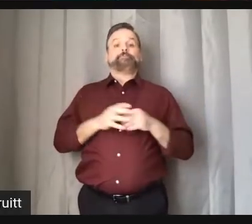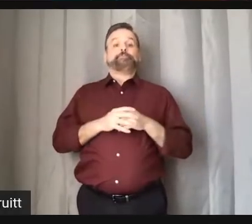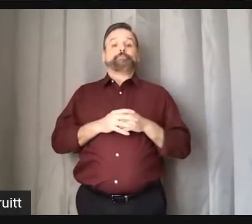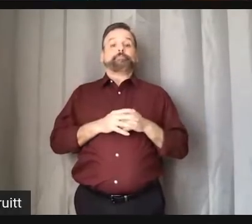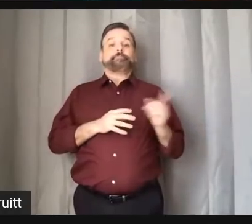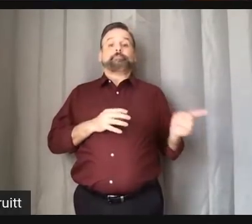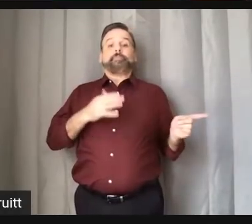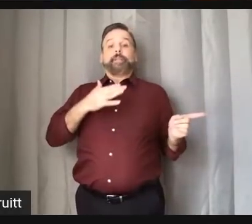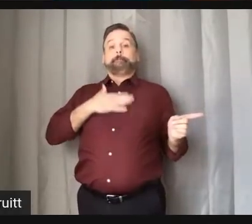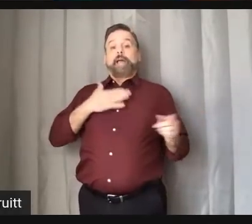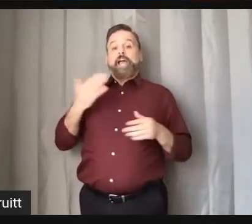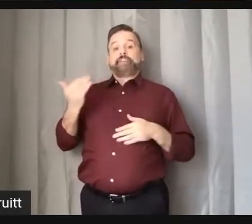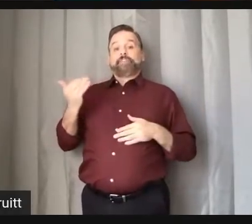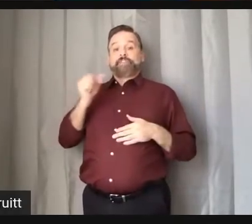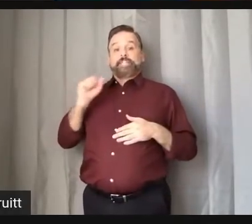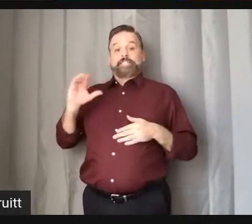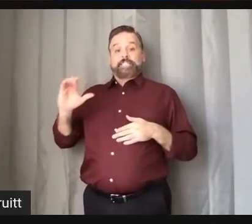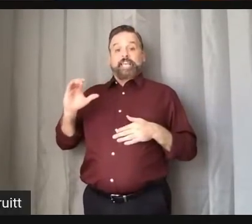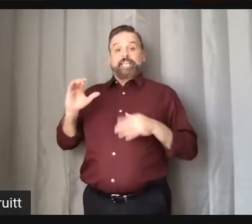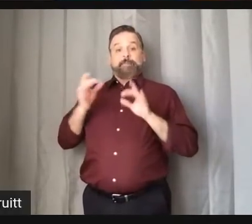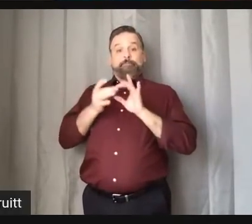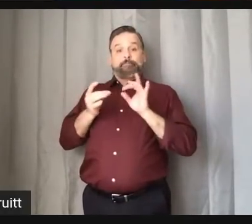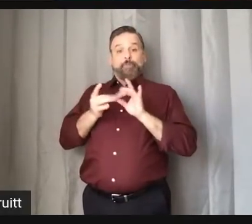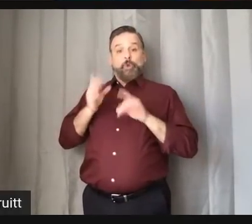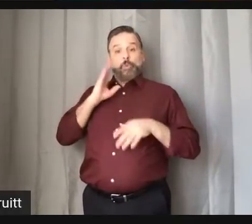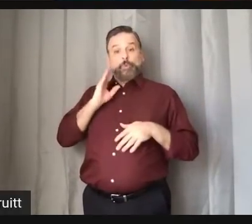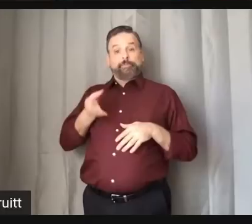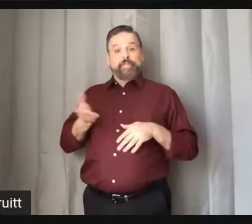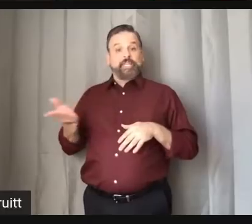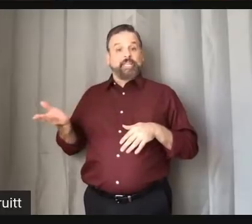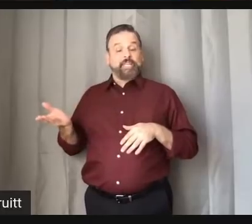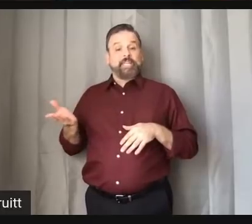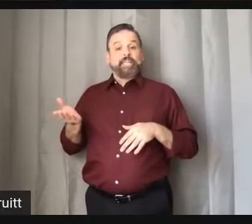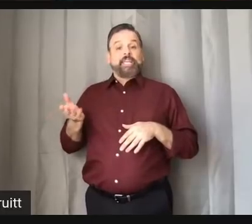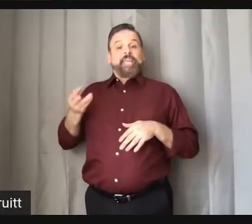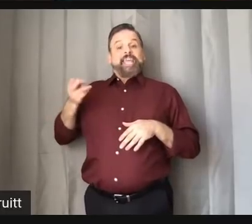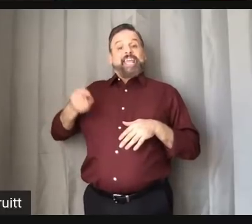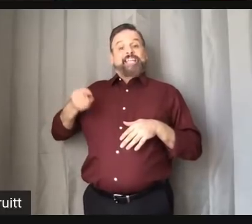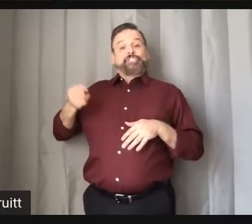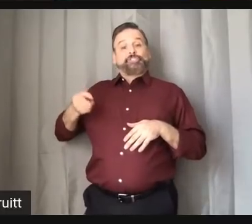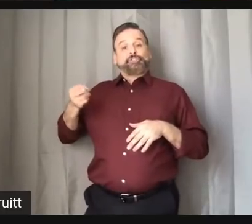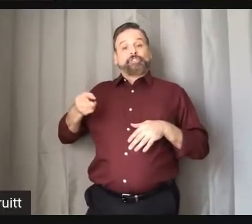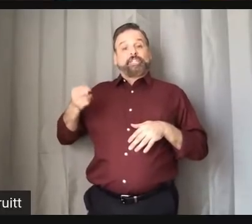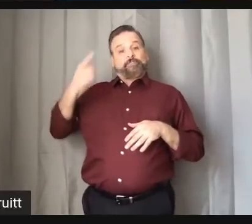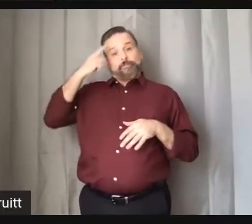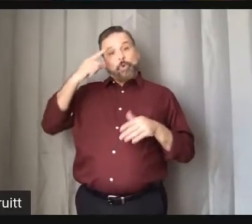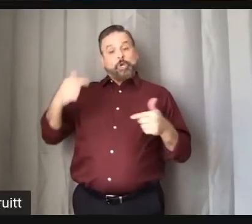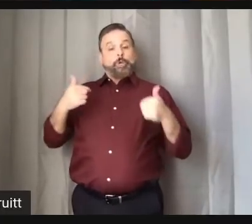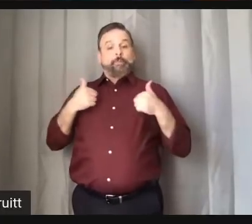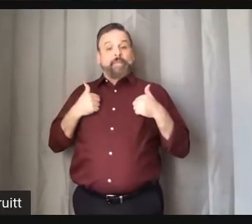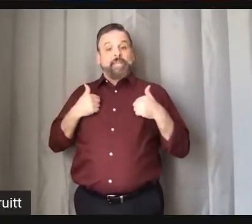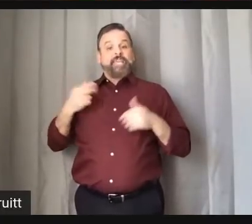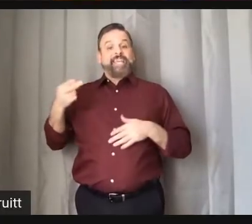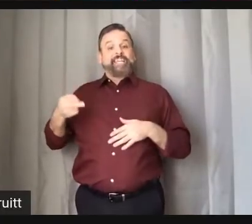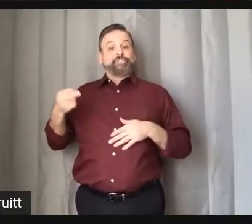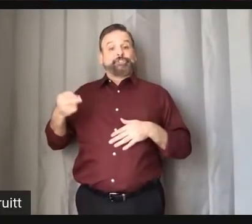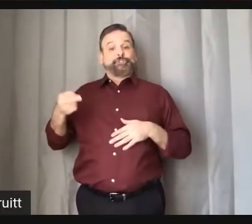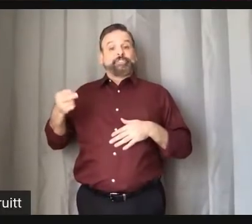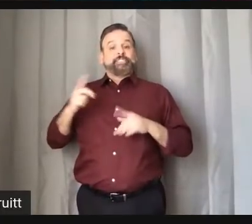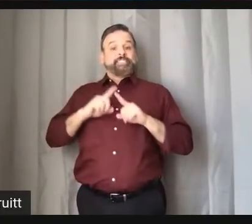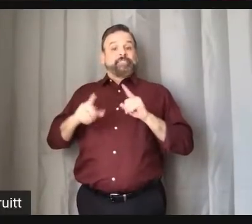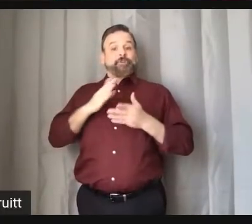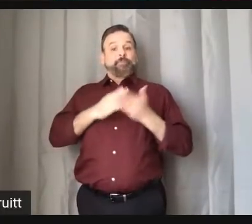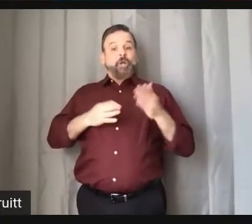know, my 15-second blurb would be, you know, history... for me, history, different parts